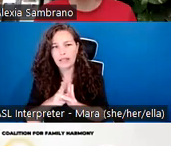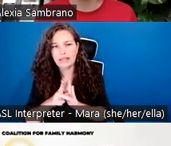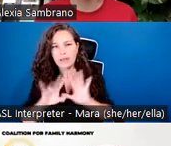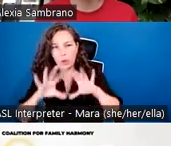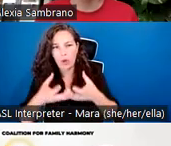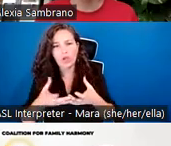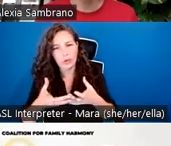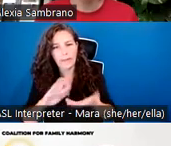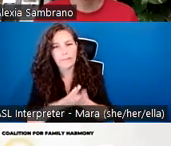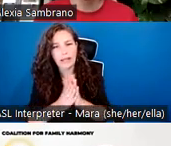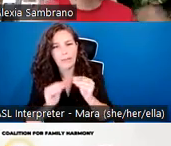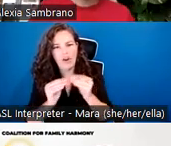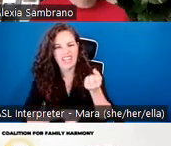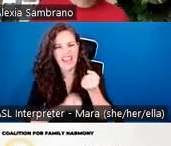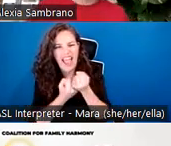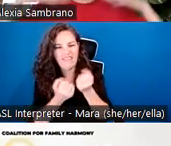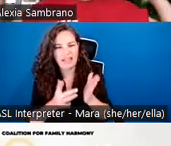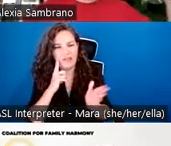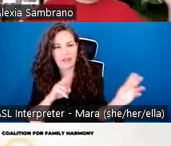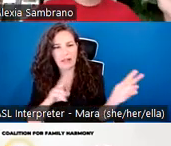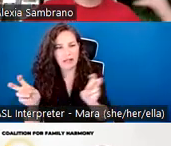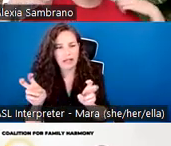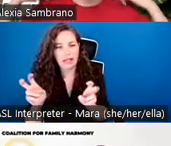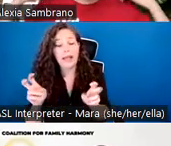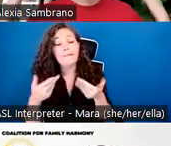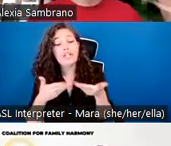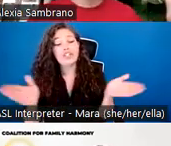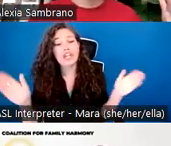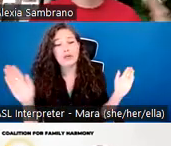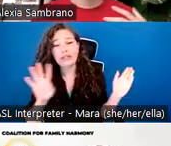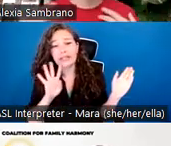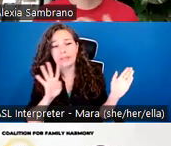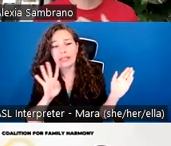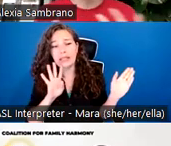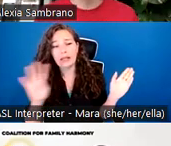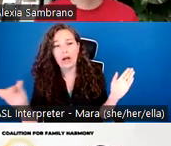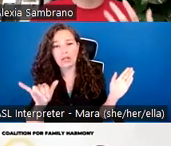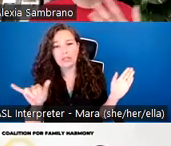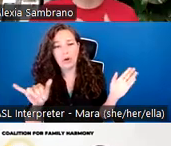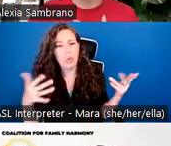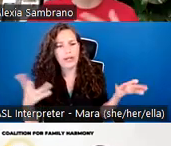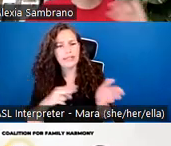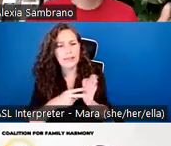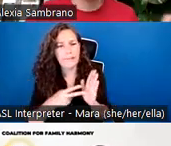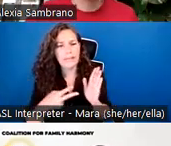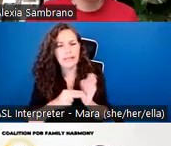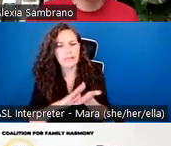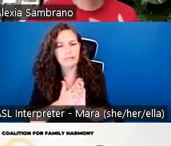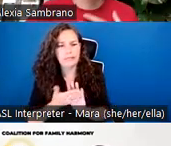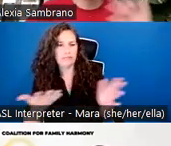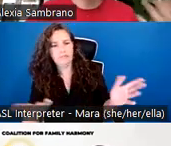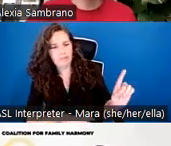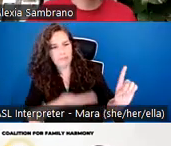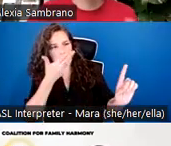for. But then thinking generally of everything that we've talked about, what it means to be a trans person and through the medical